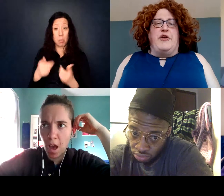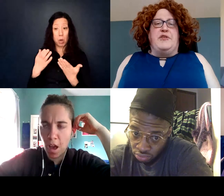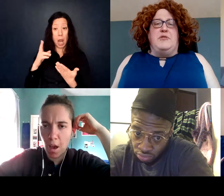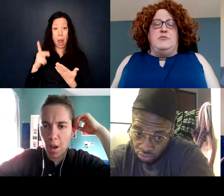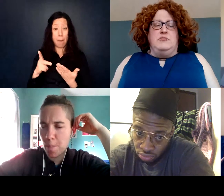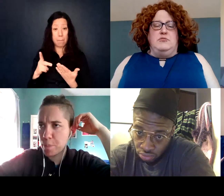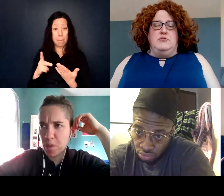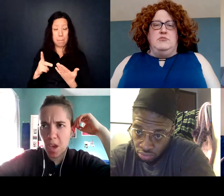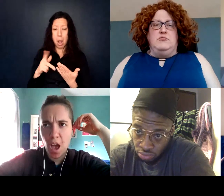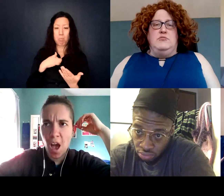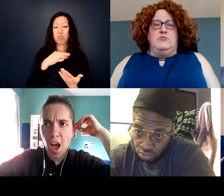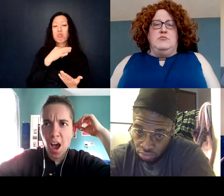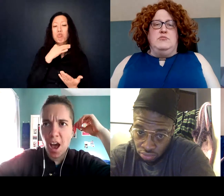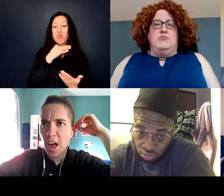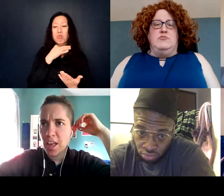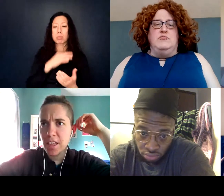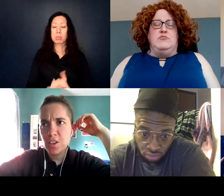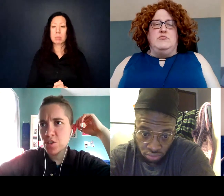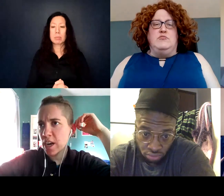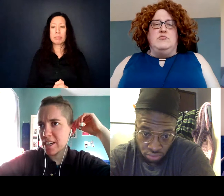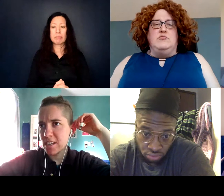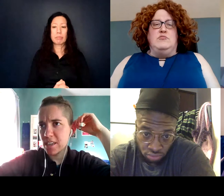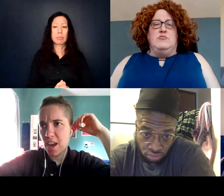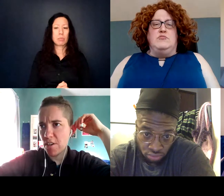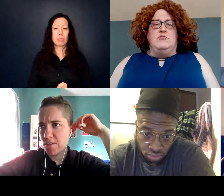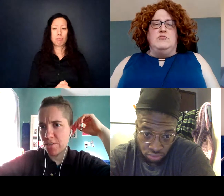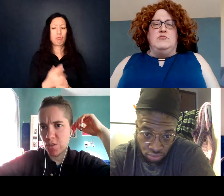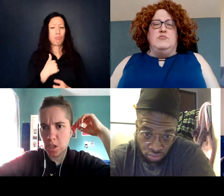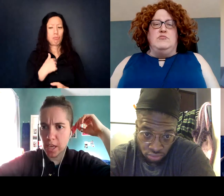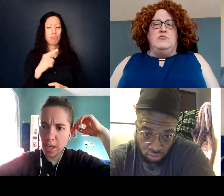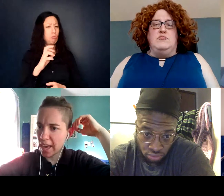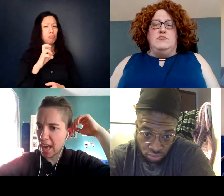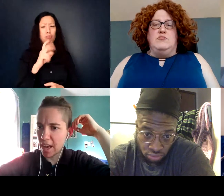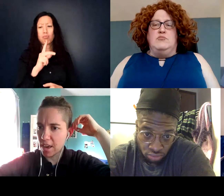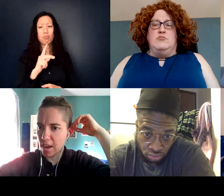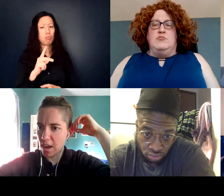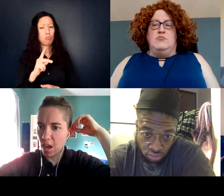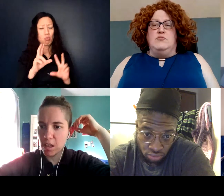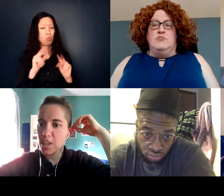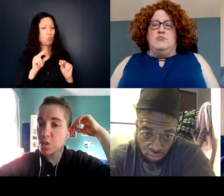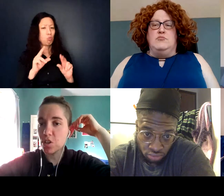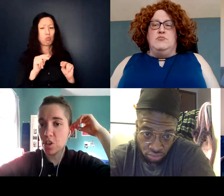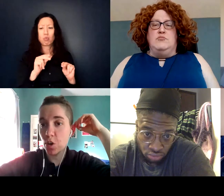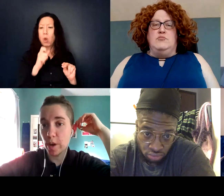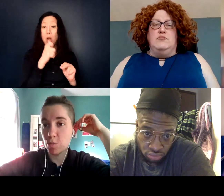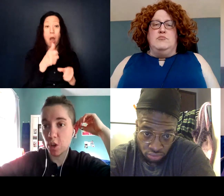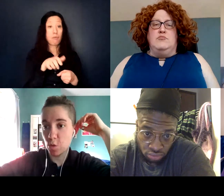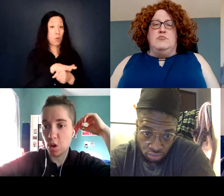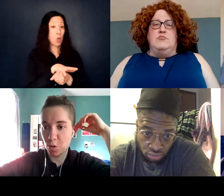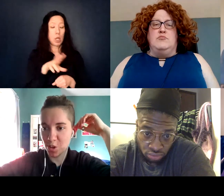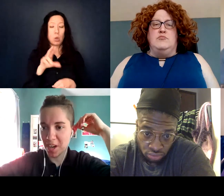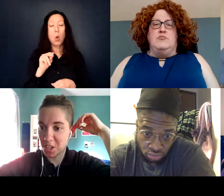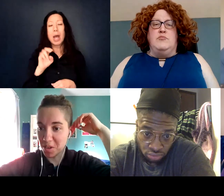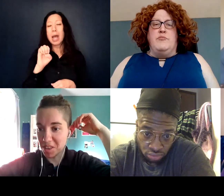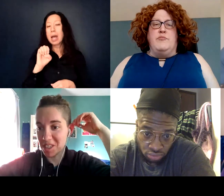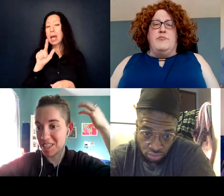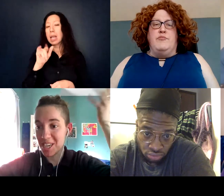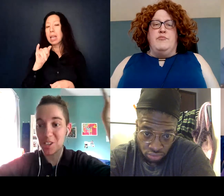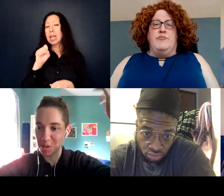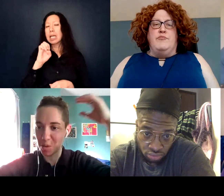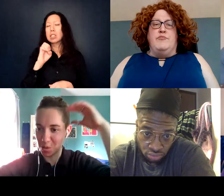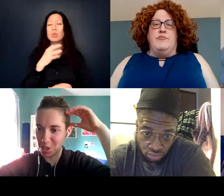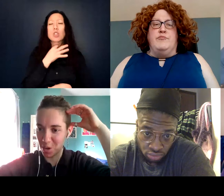I'm just curious. This is tracked not fully. Like Elise was just curious what you all were trying